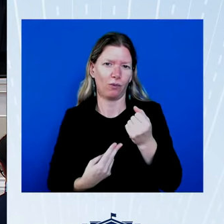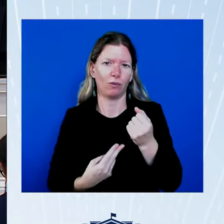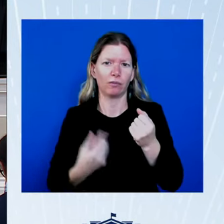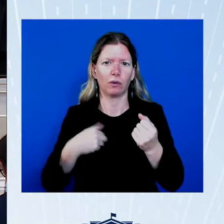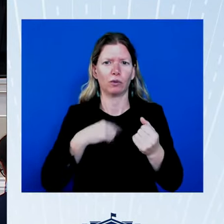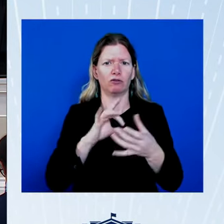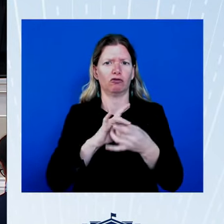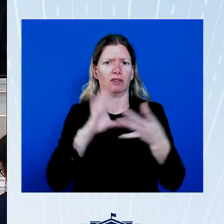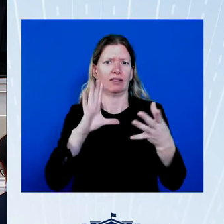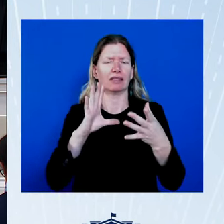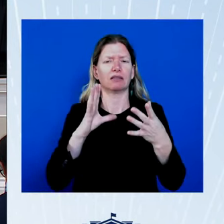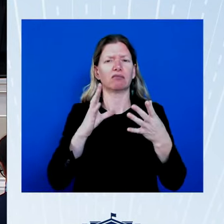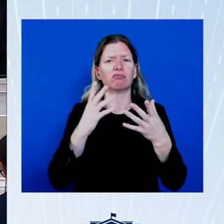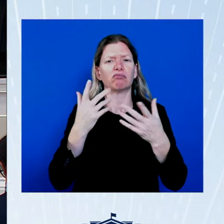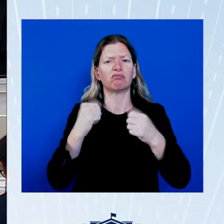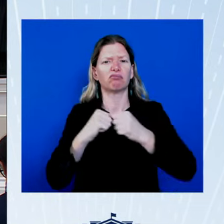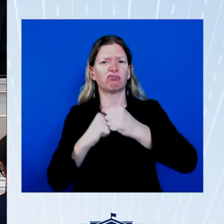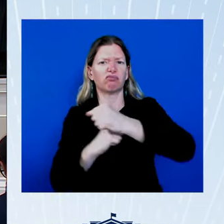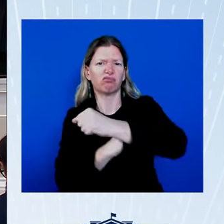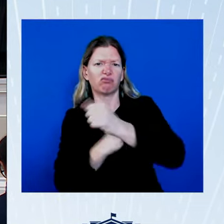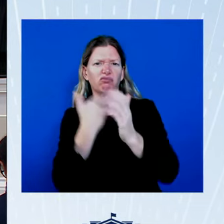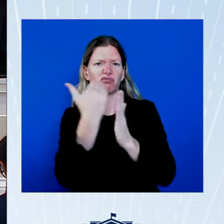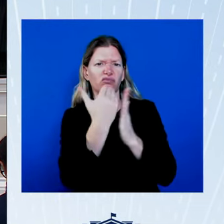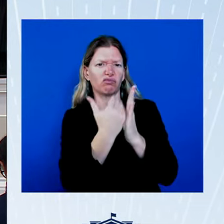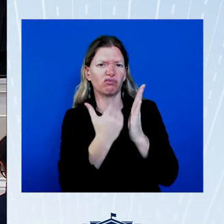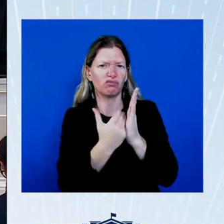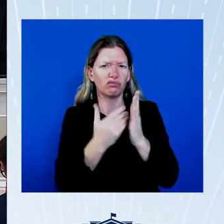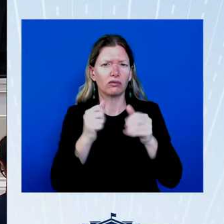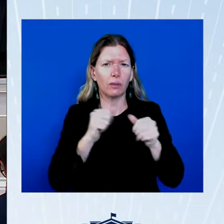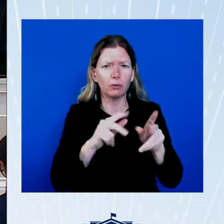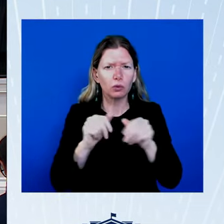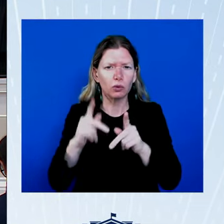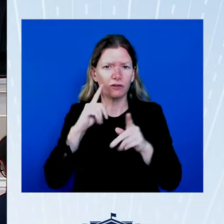participating in roundtables with high-level agency officials and high-level White